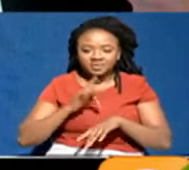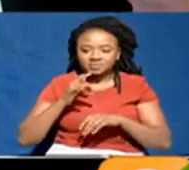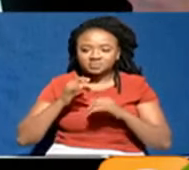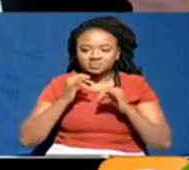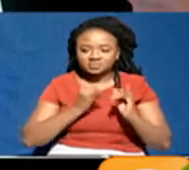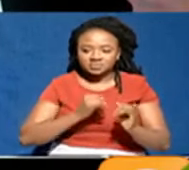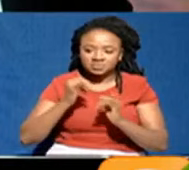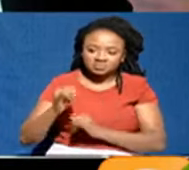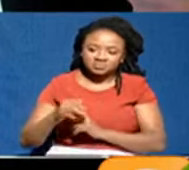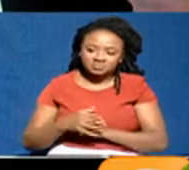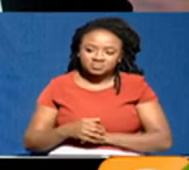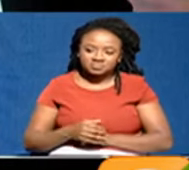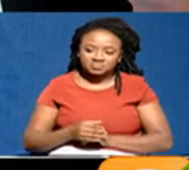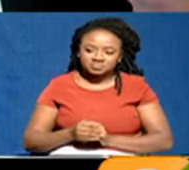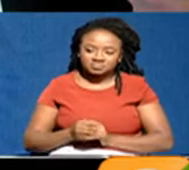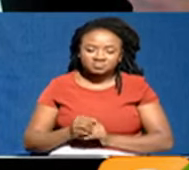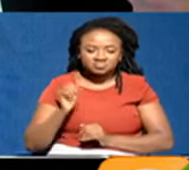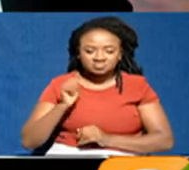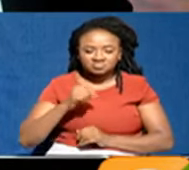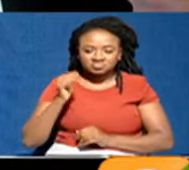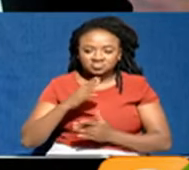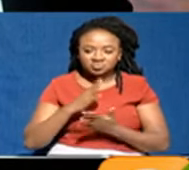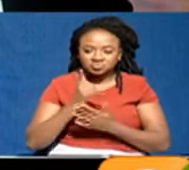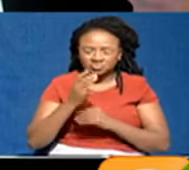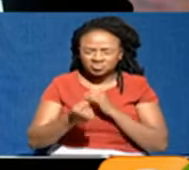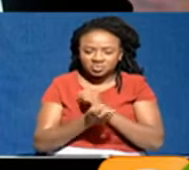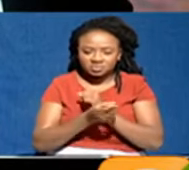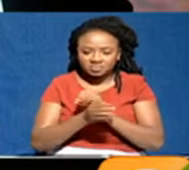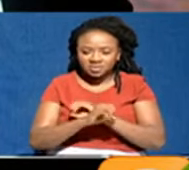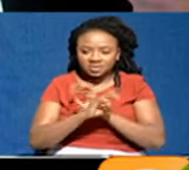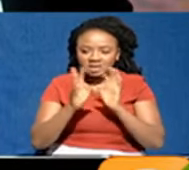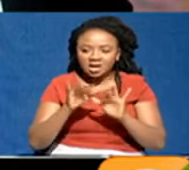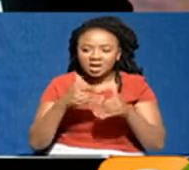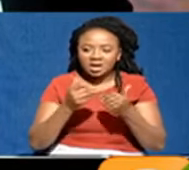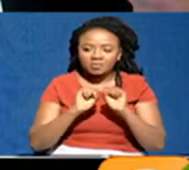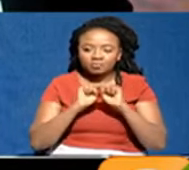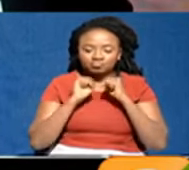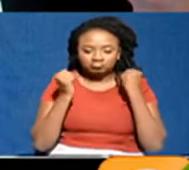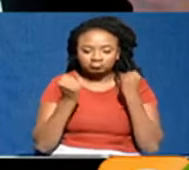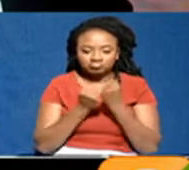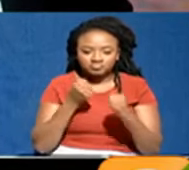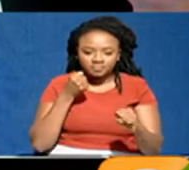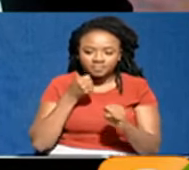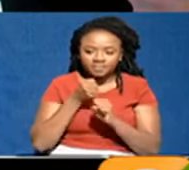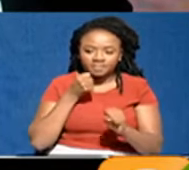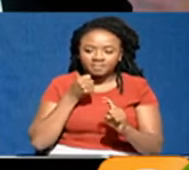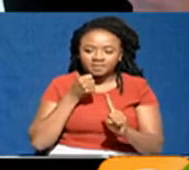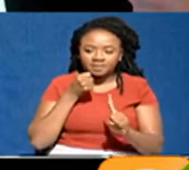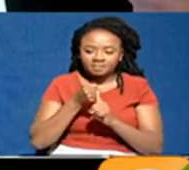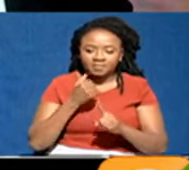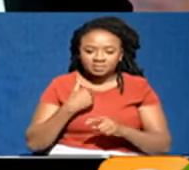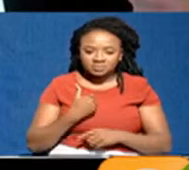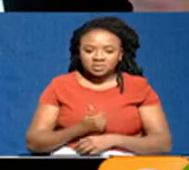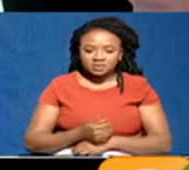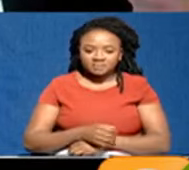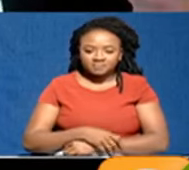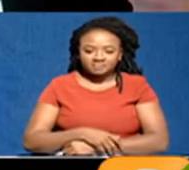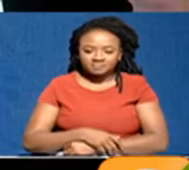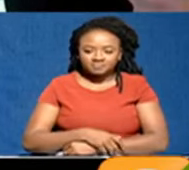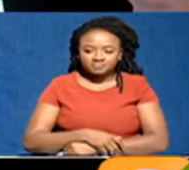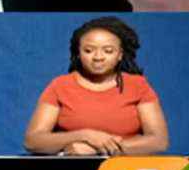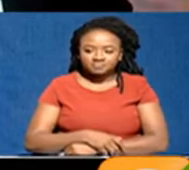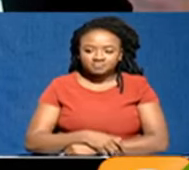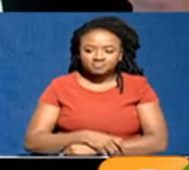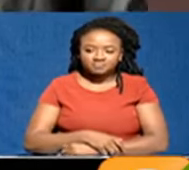absolutely. You've just painted a picture of the social impact it has and how disruptive a road crash can be. Kevin, let me bring you in here, because when you